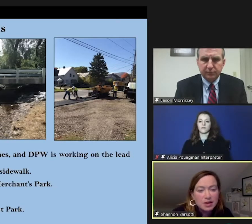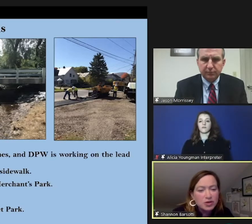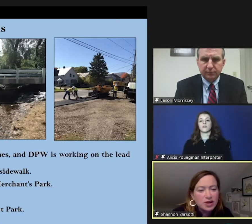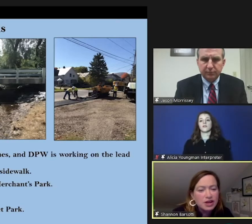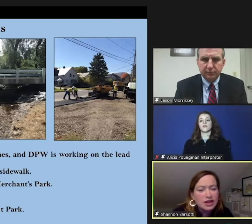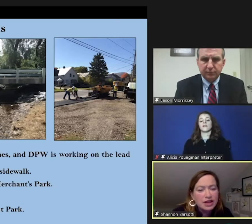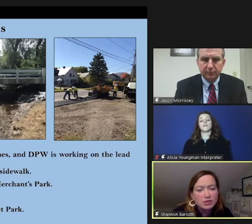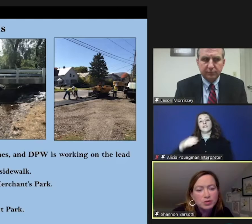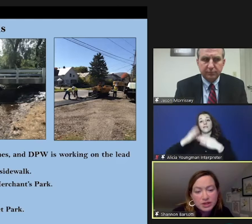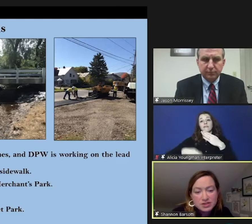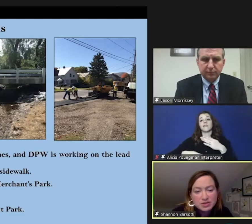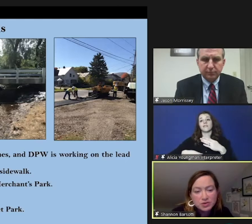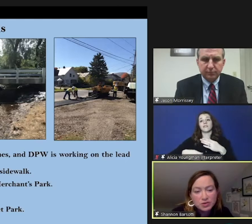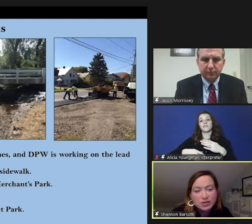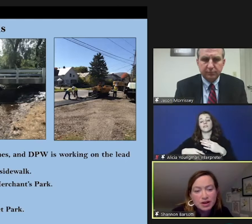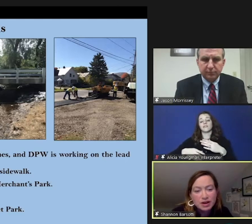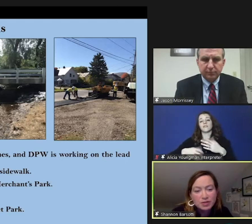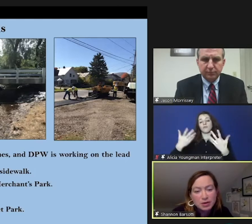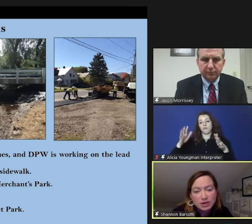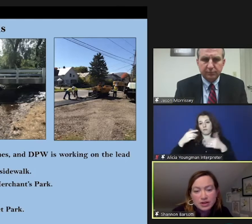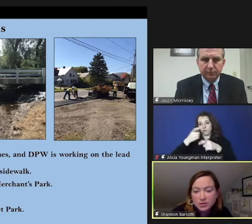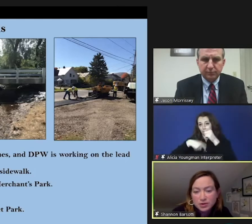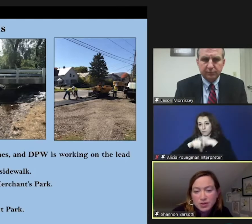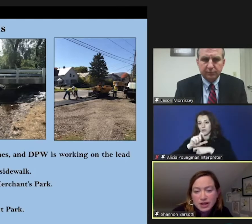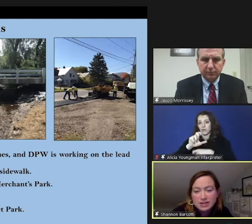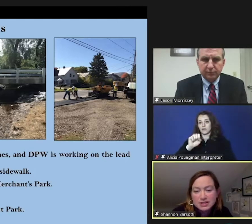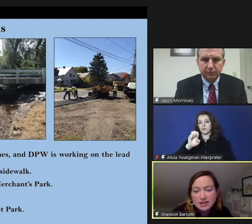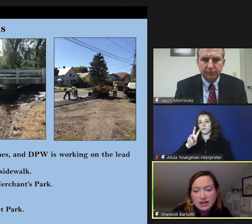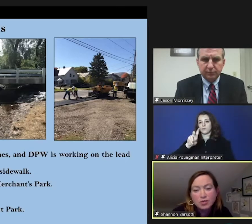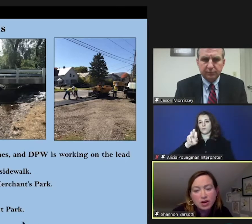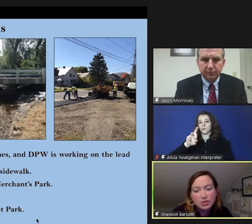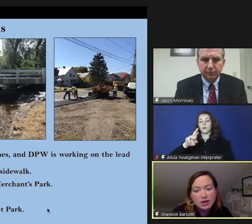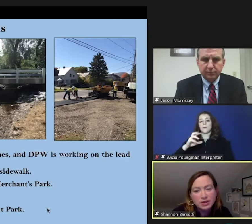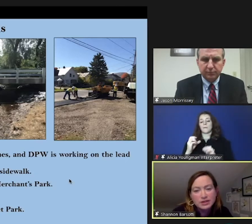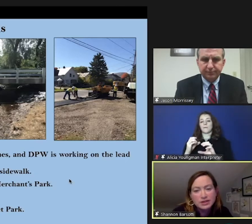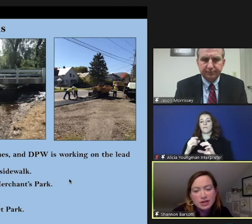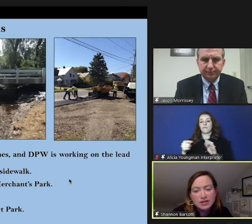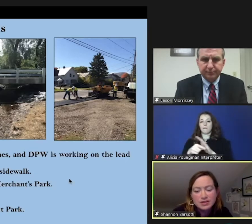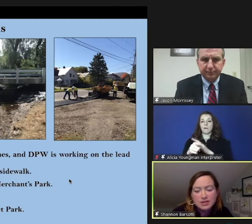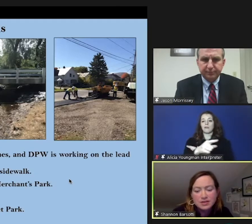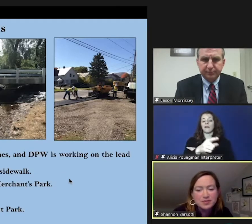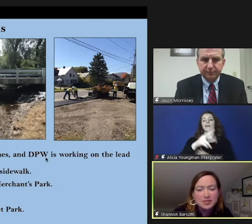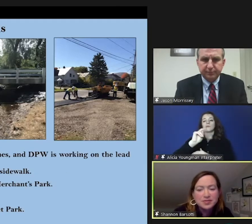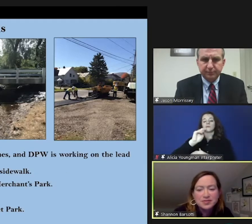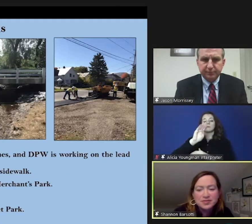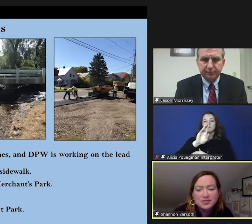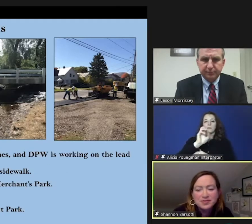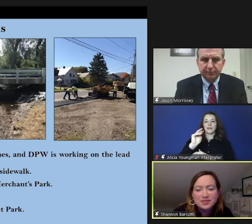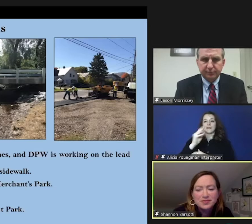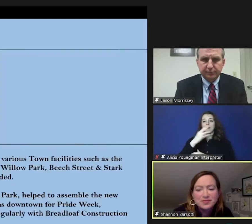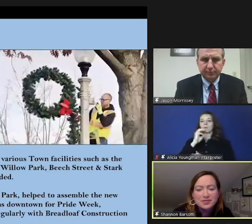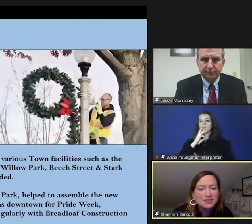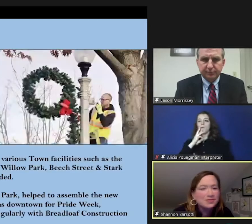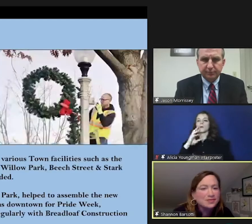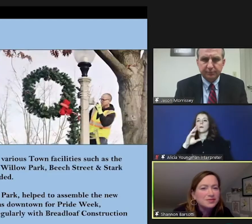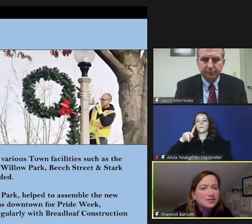treatment facility upgrade, and replace sewer pipeline in North Bennington and water pipeline in the rec center.